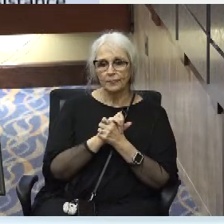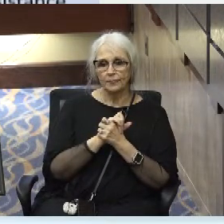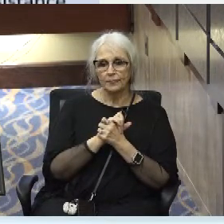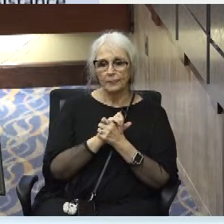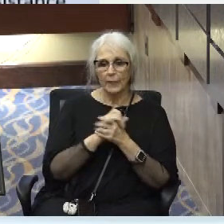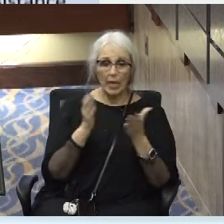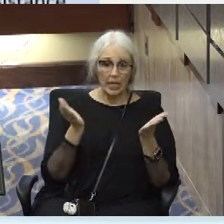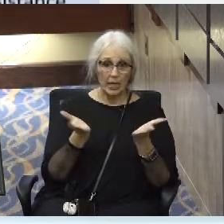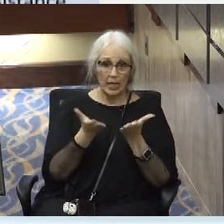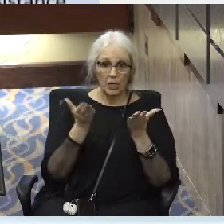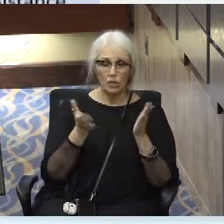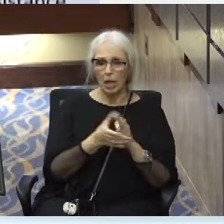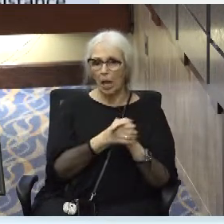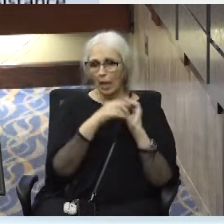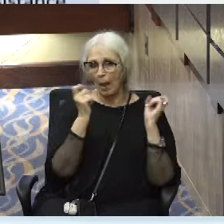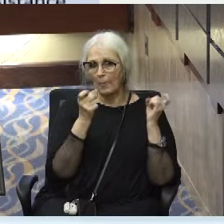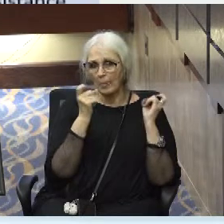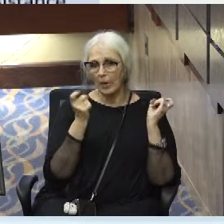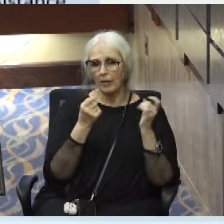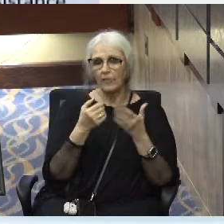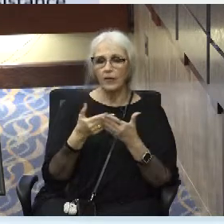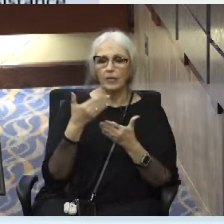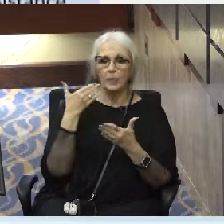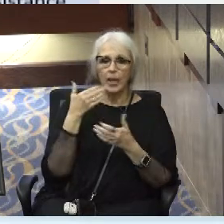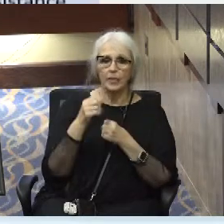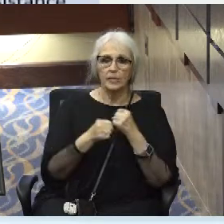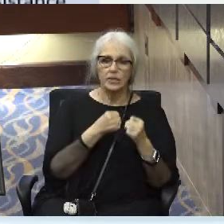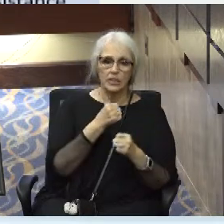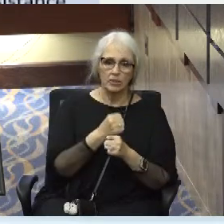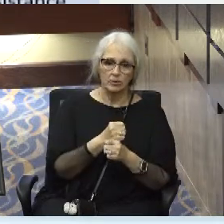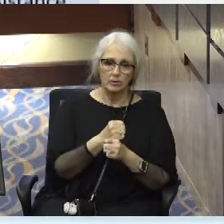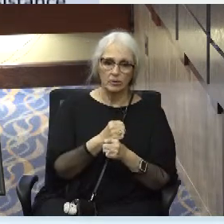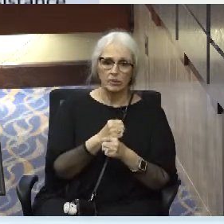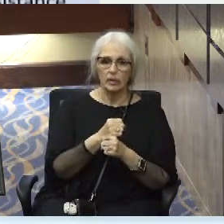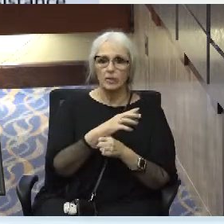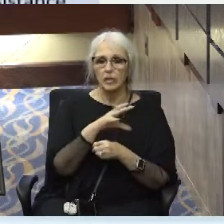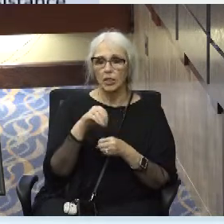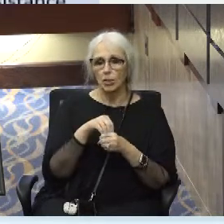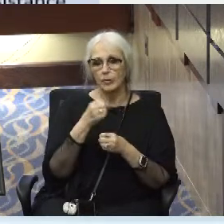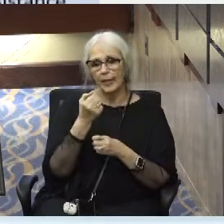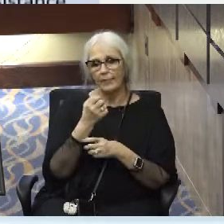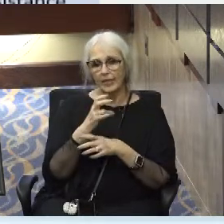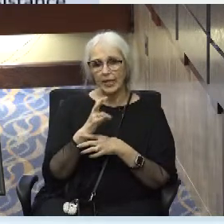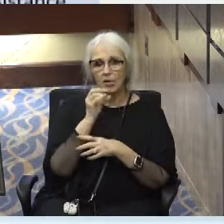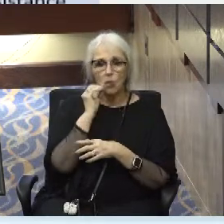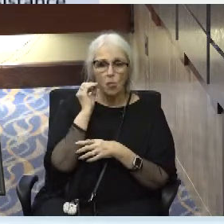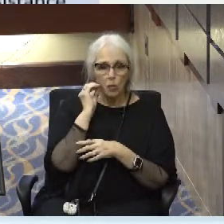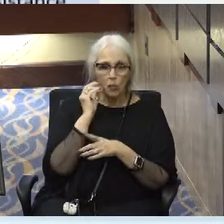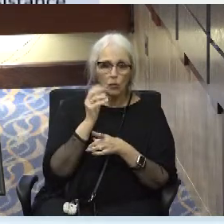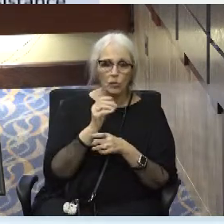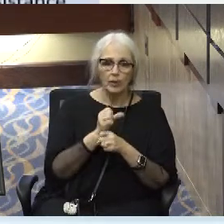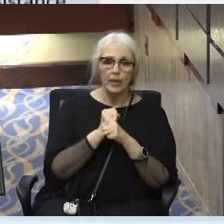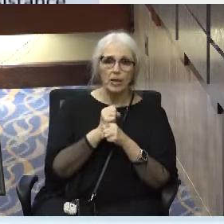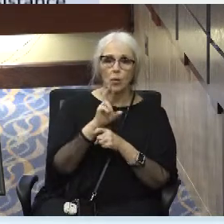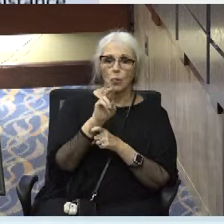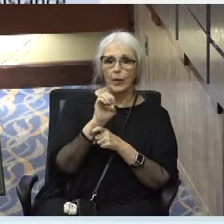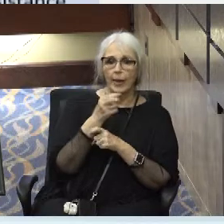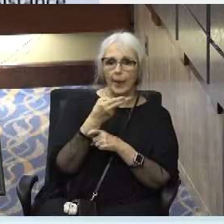Here are the accomplishments for the previous program year. They include 17 homes receiving rehab